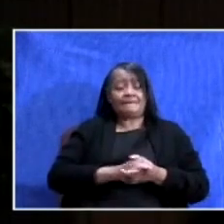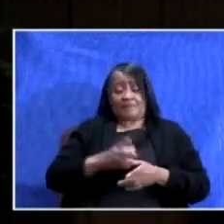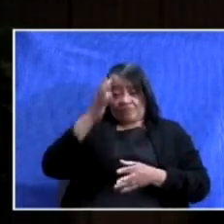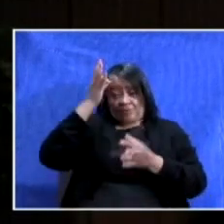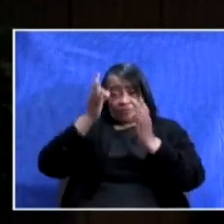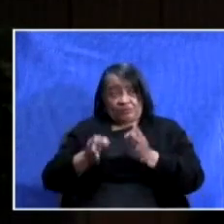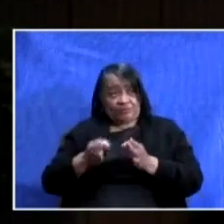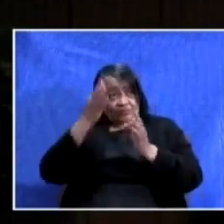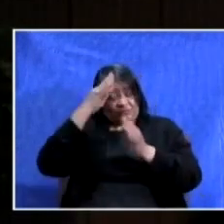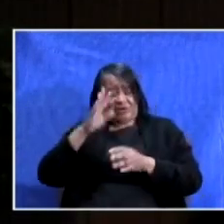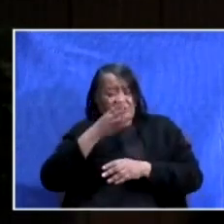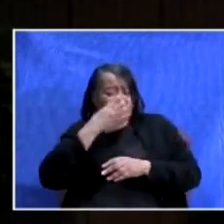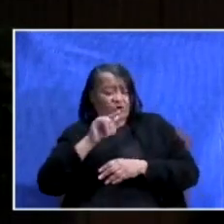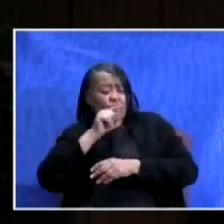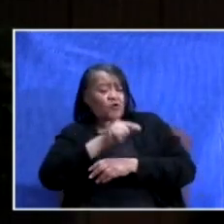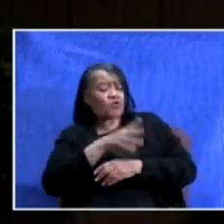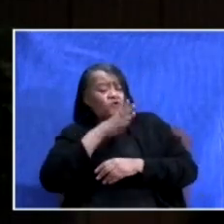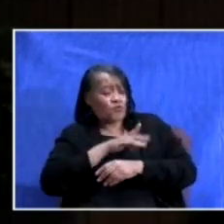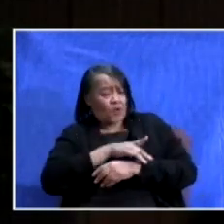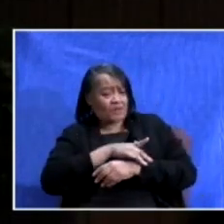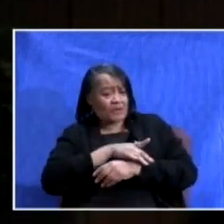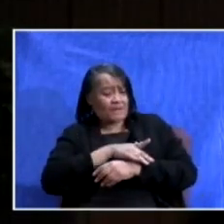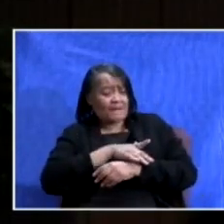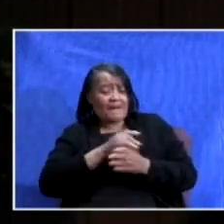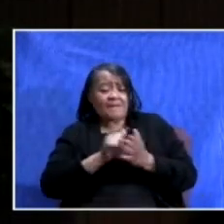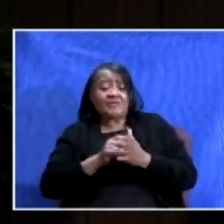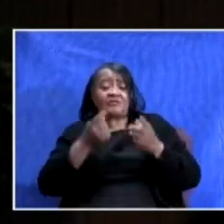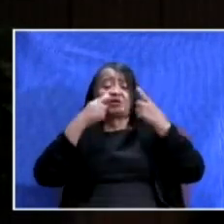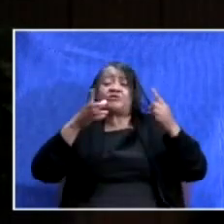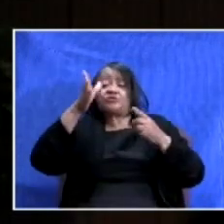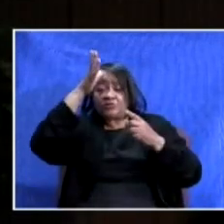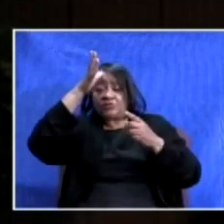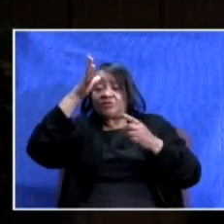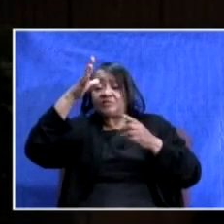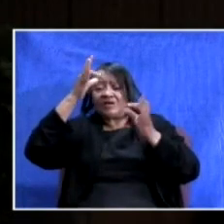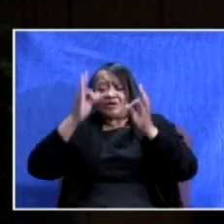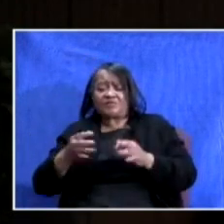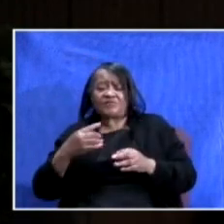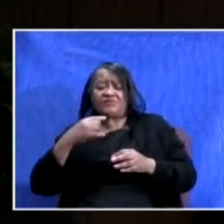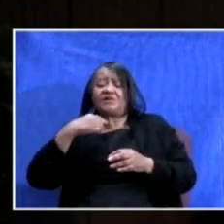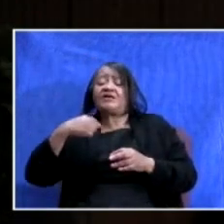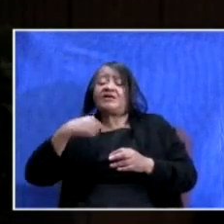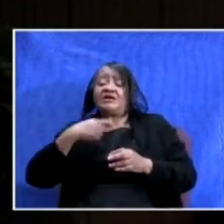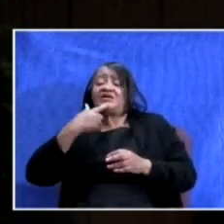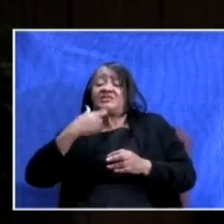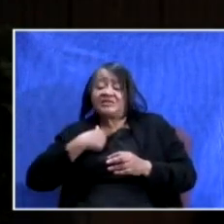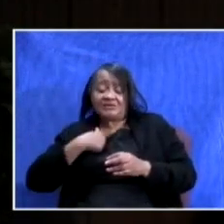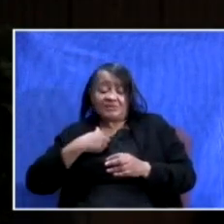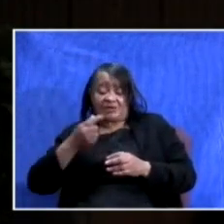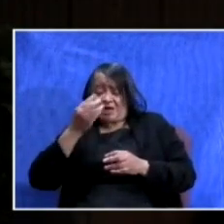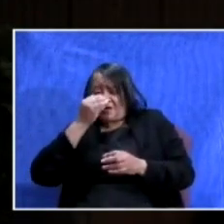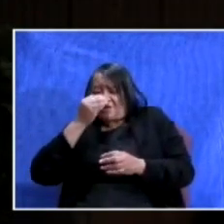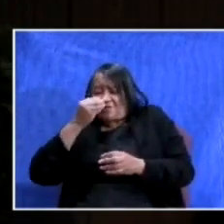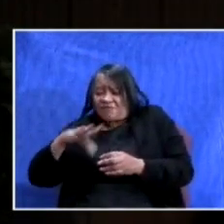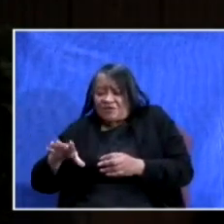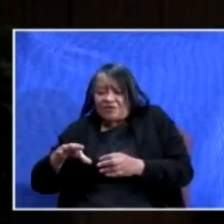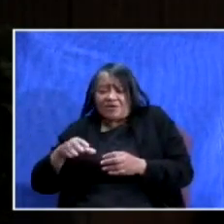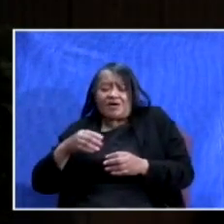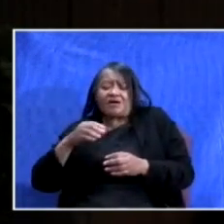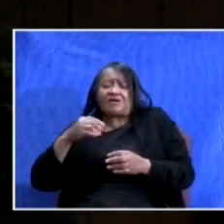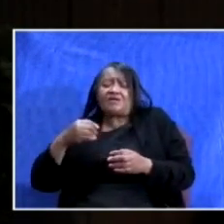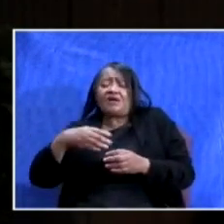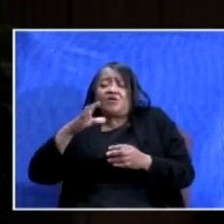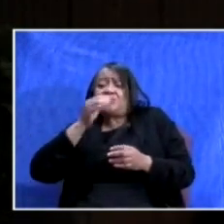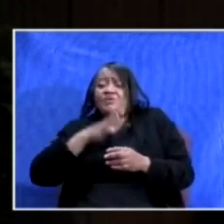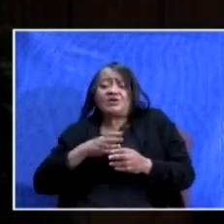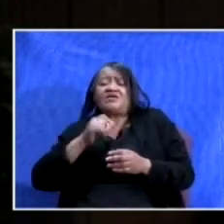judge ignored her for a while, but finally he said to himself, I don't fear God or care about people, but